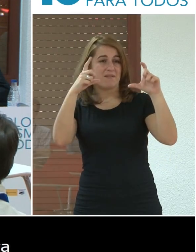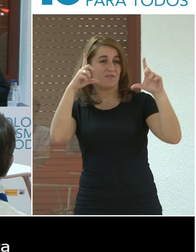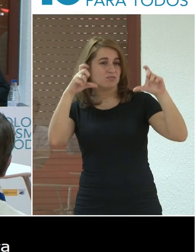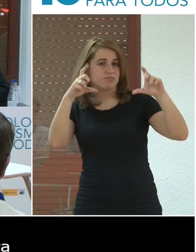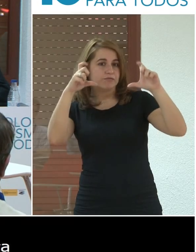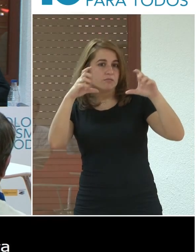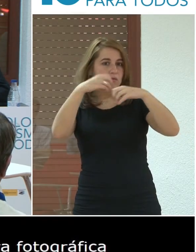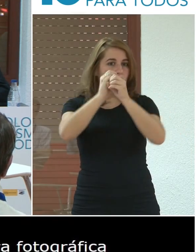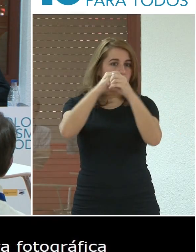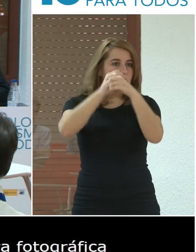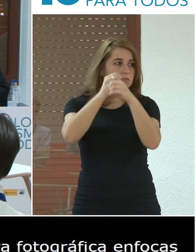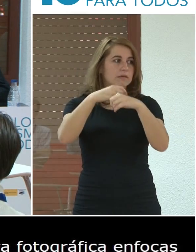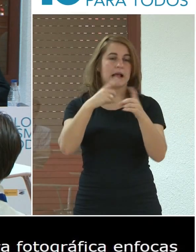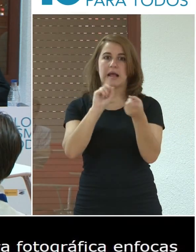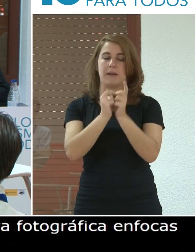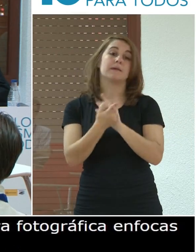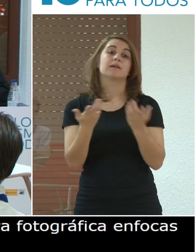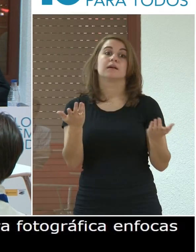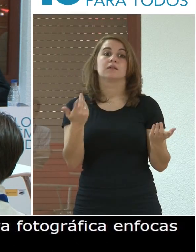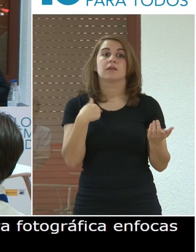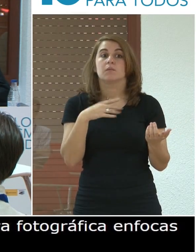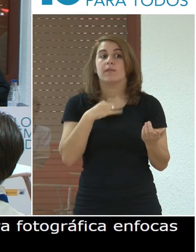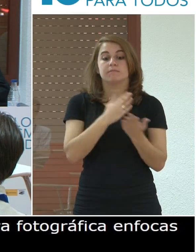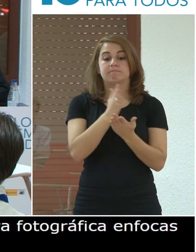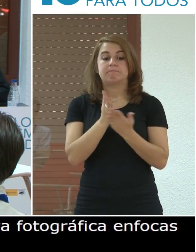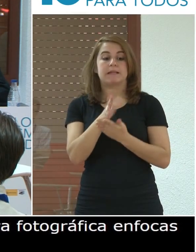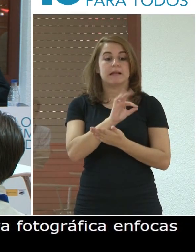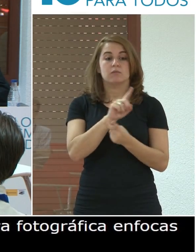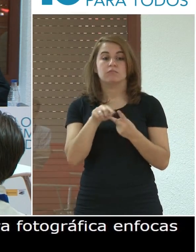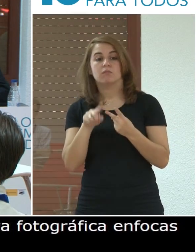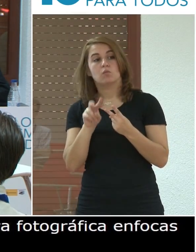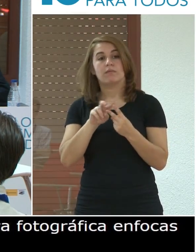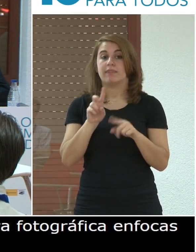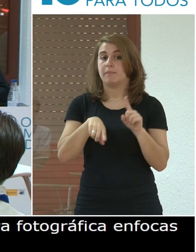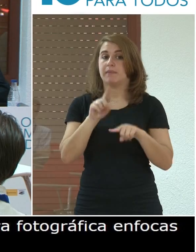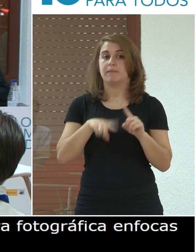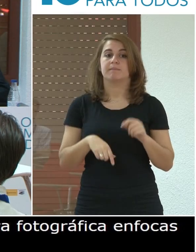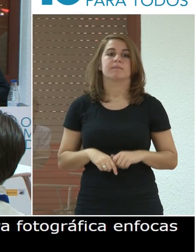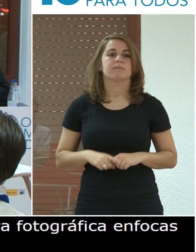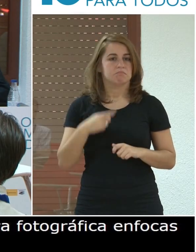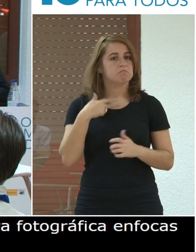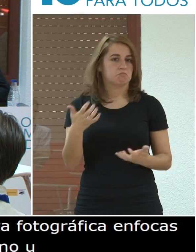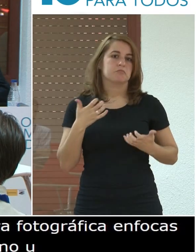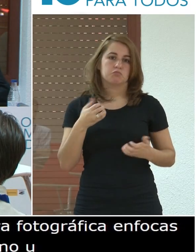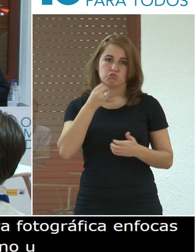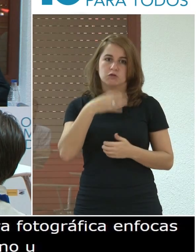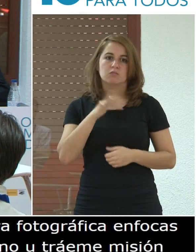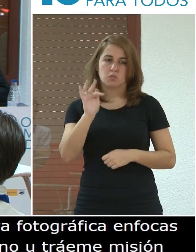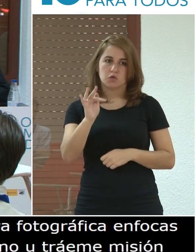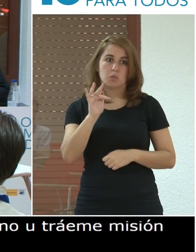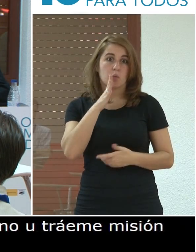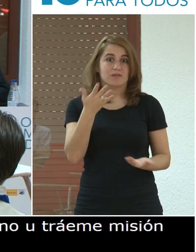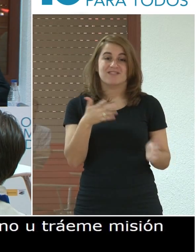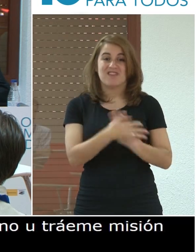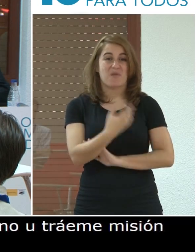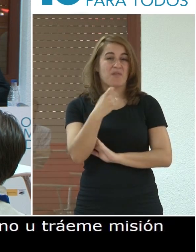object or another, and this way locate them and also detect the light.